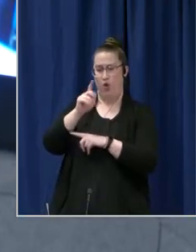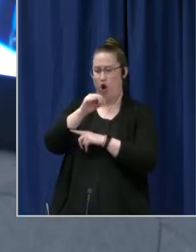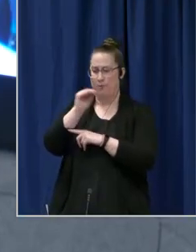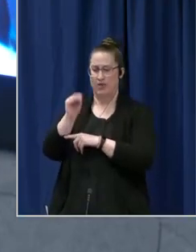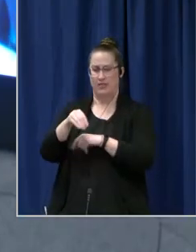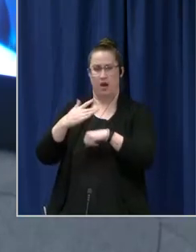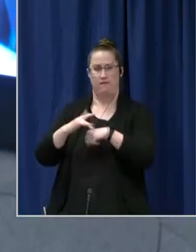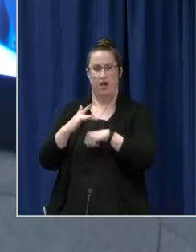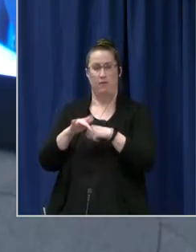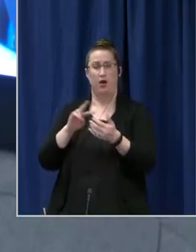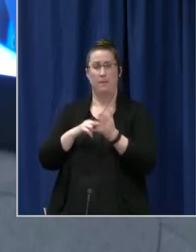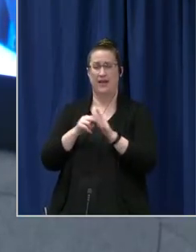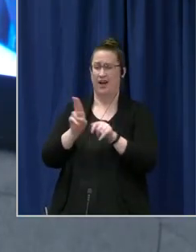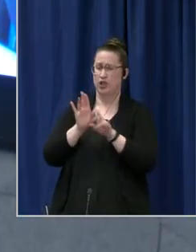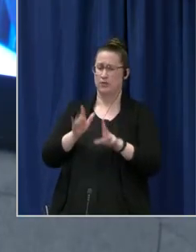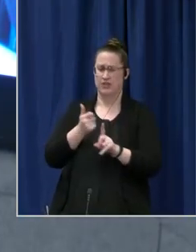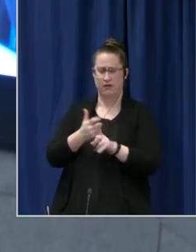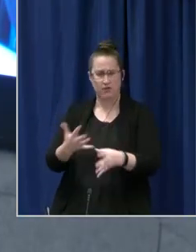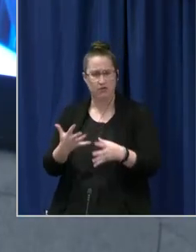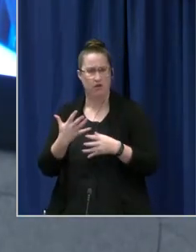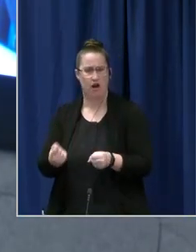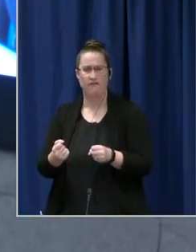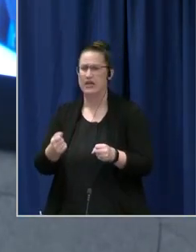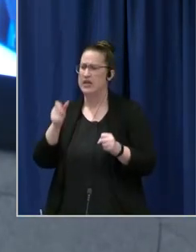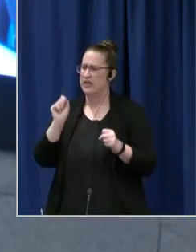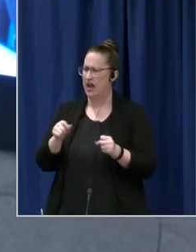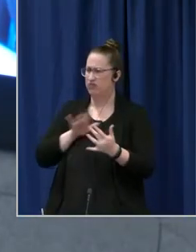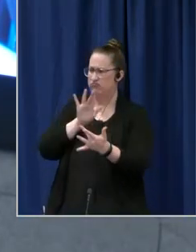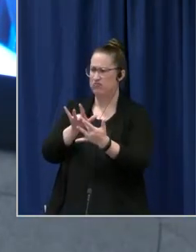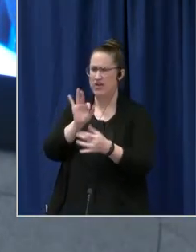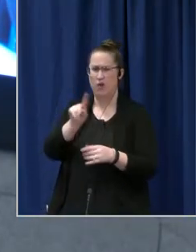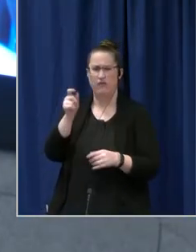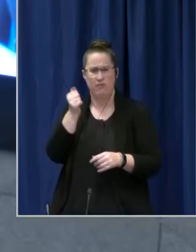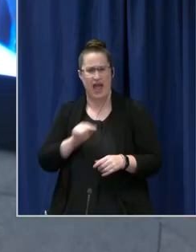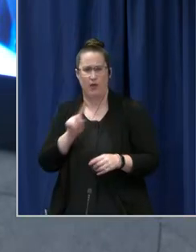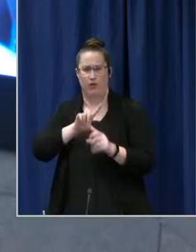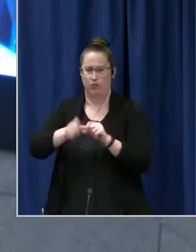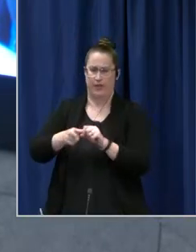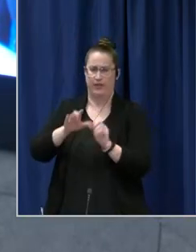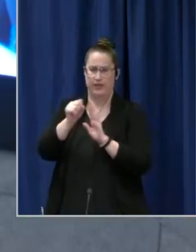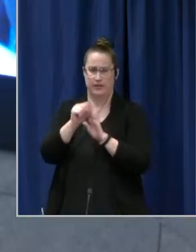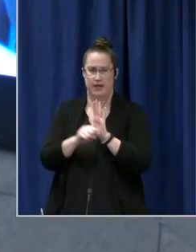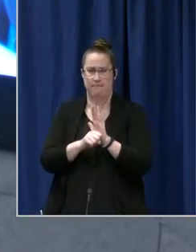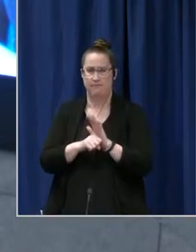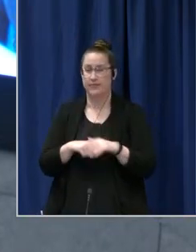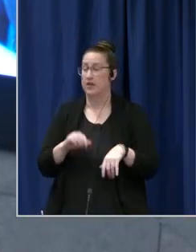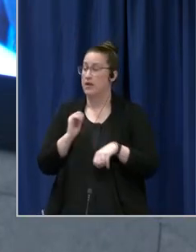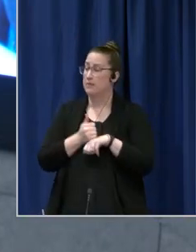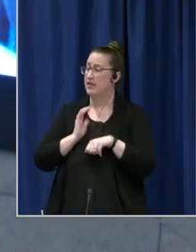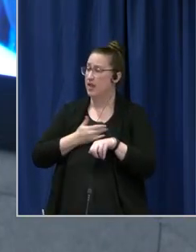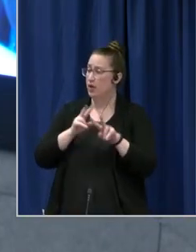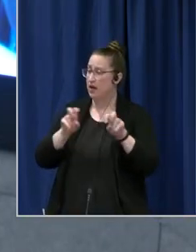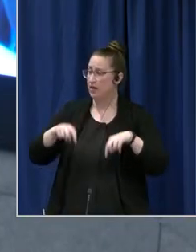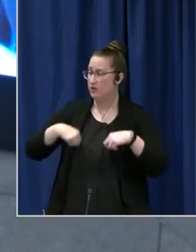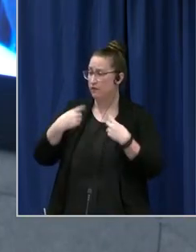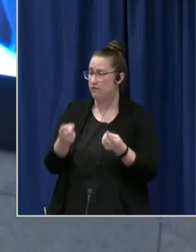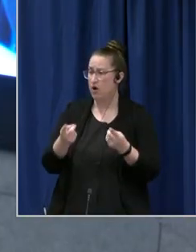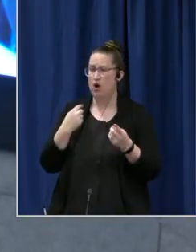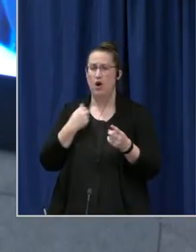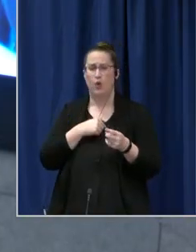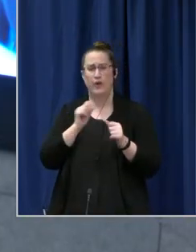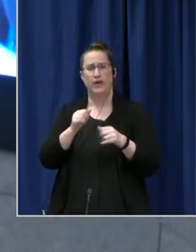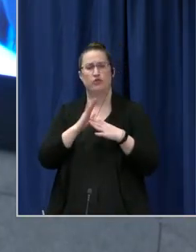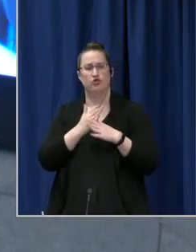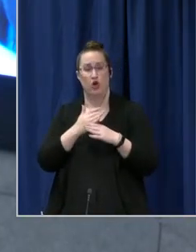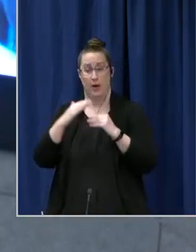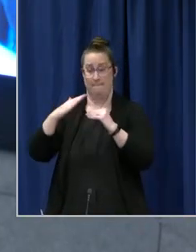consumer can be confident that they can reach text to 911 from anywhere in the state. Based on our analysis so far, we can share that, at